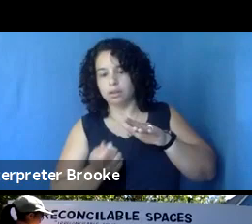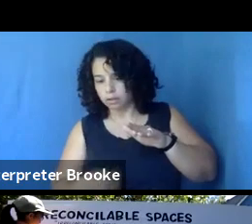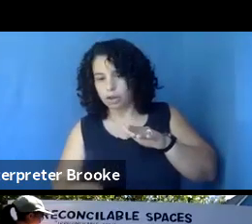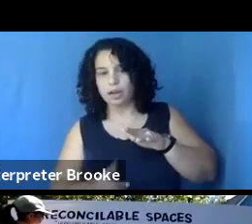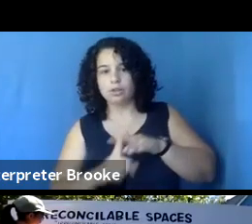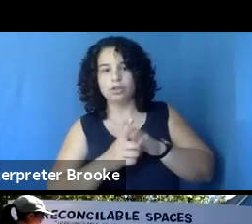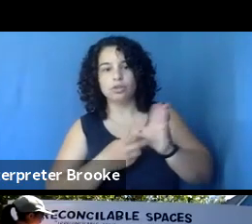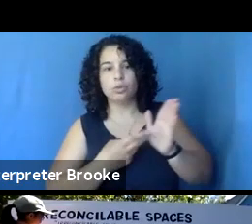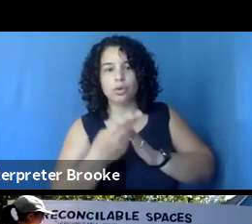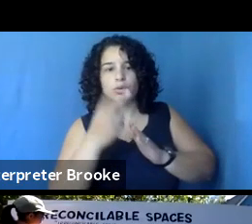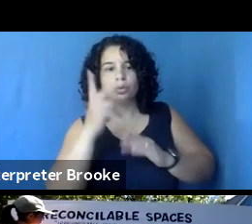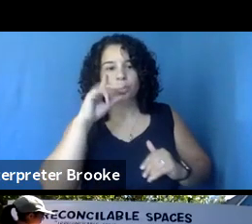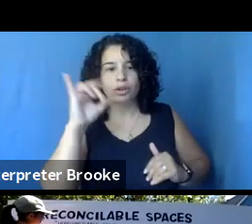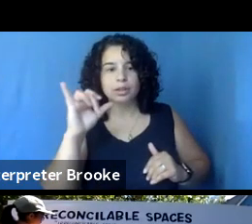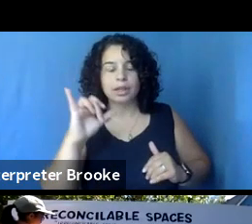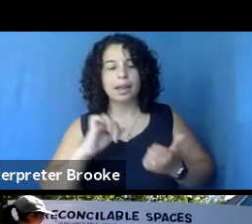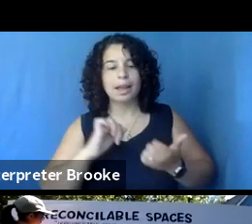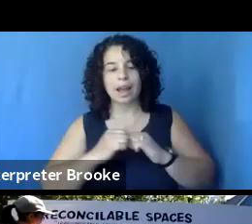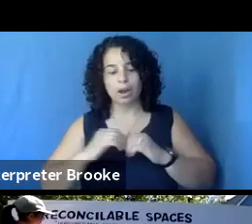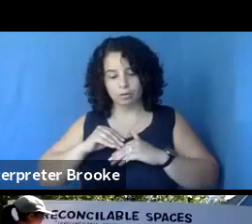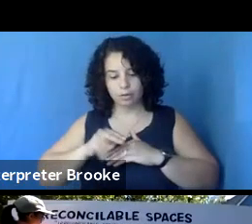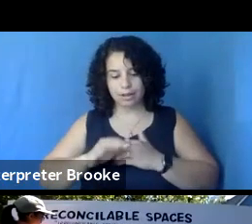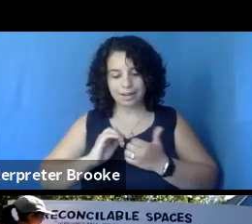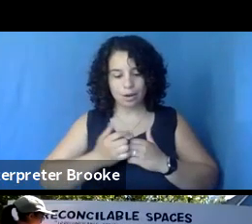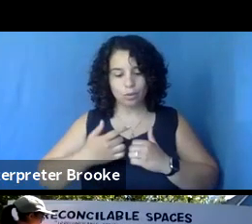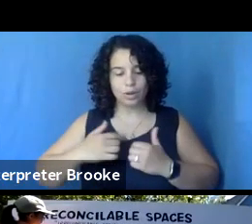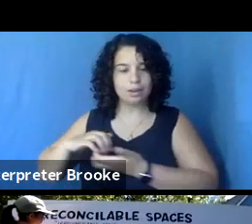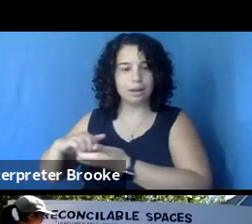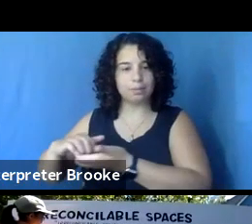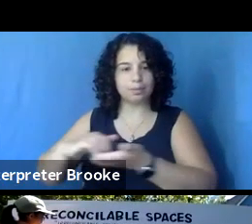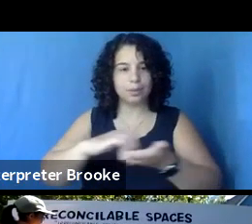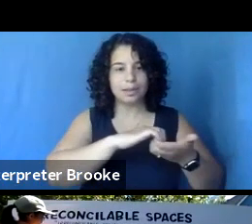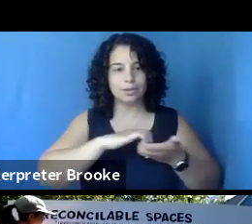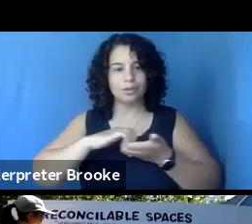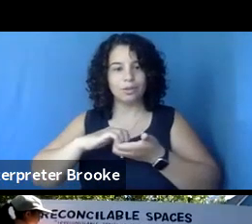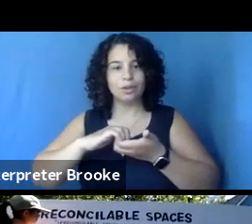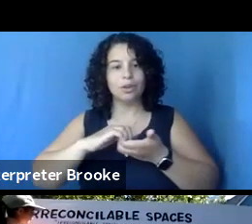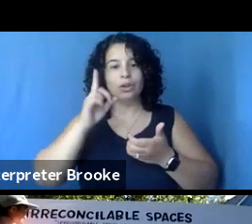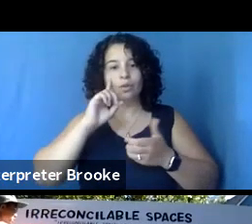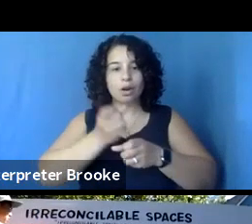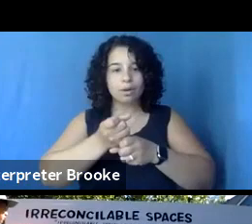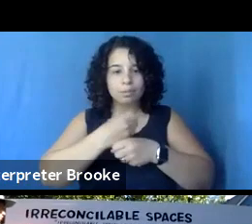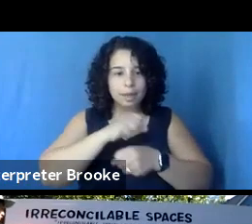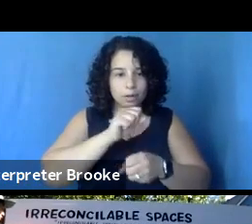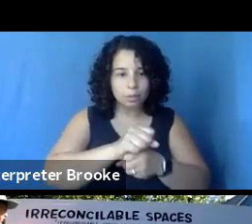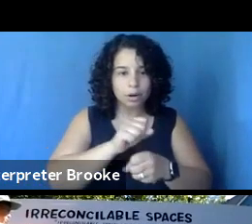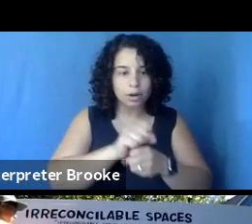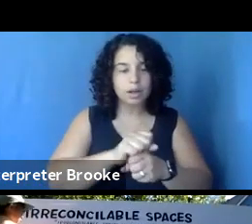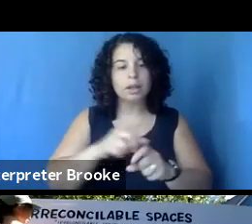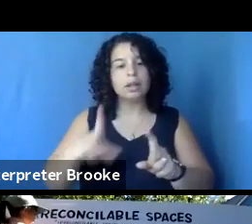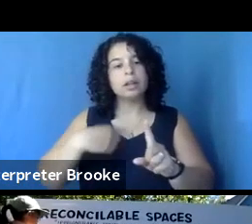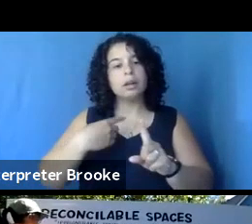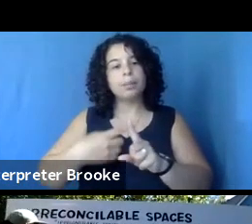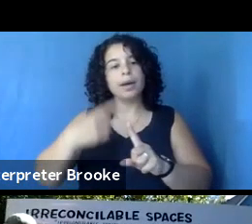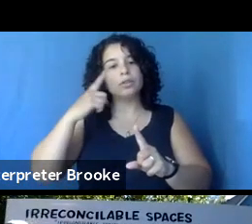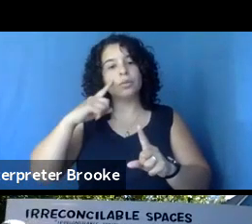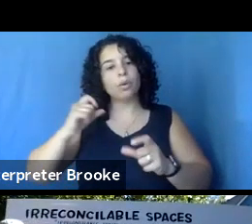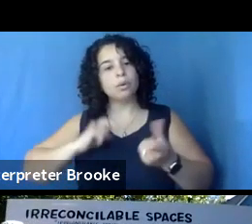of the ways in which we come together to create work, but also to perform